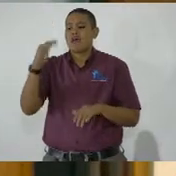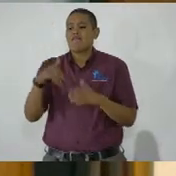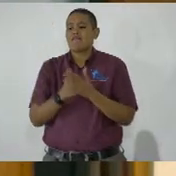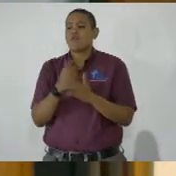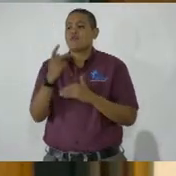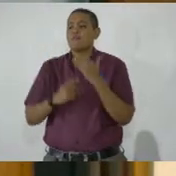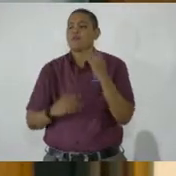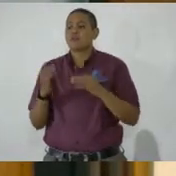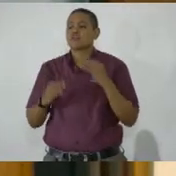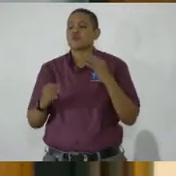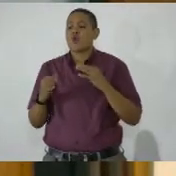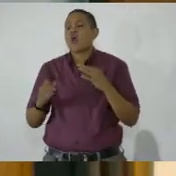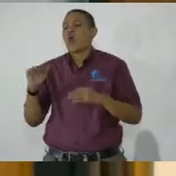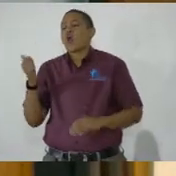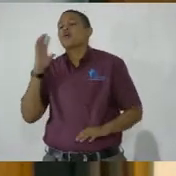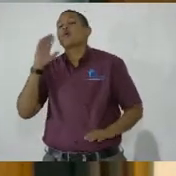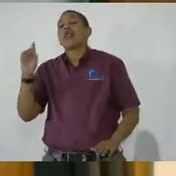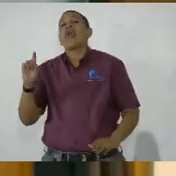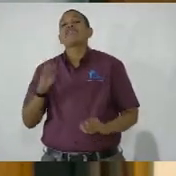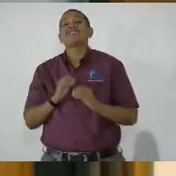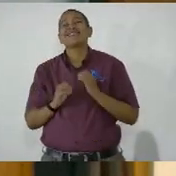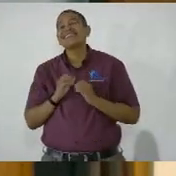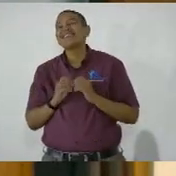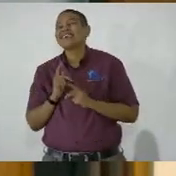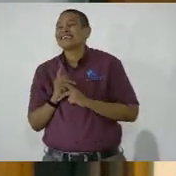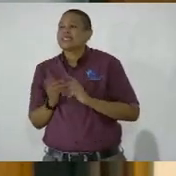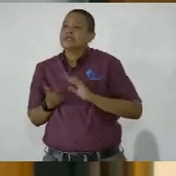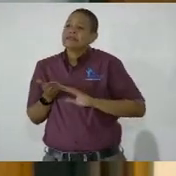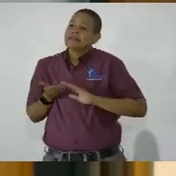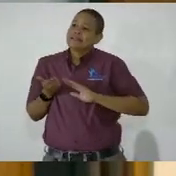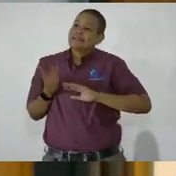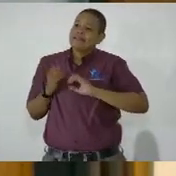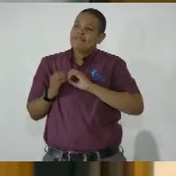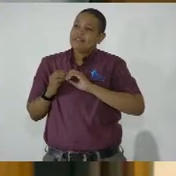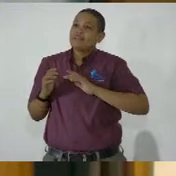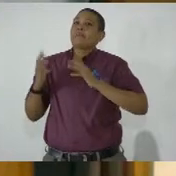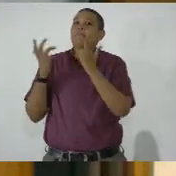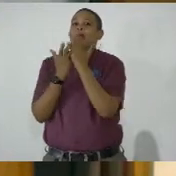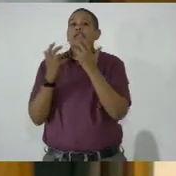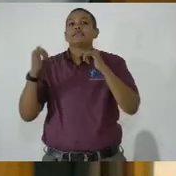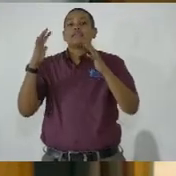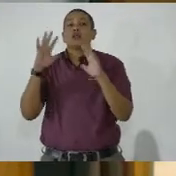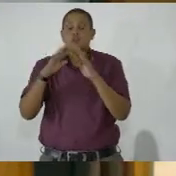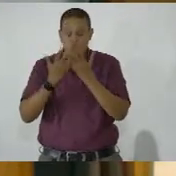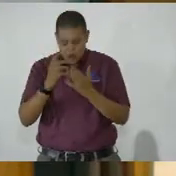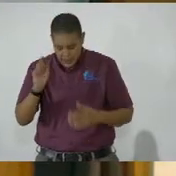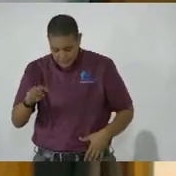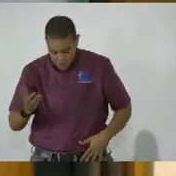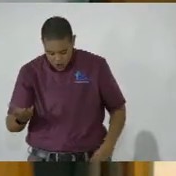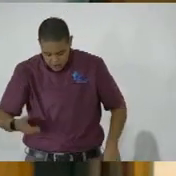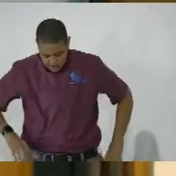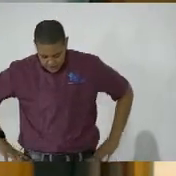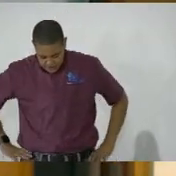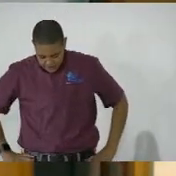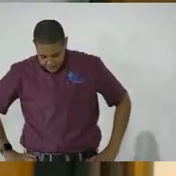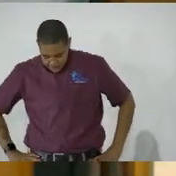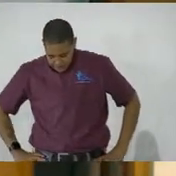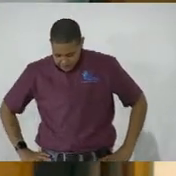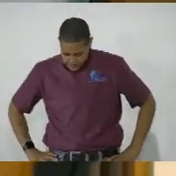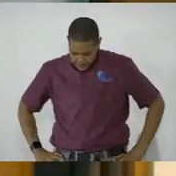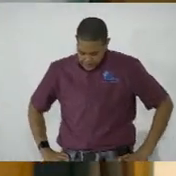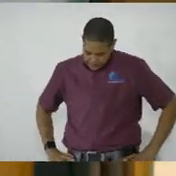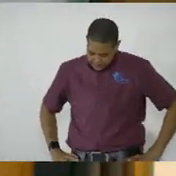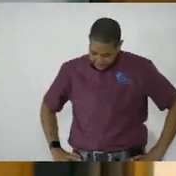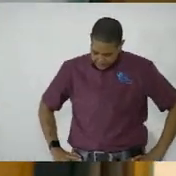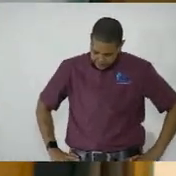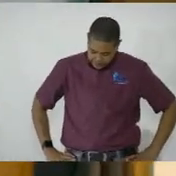courts. The others will have to be brought up to a standard. And my position, Madam Speaker,